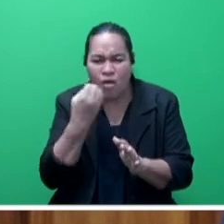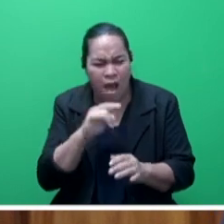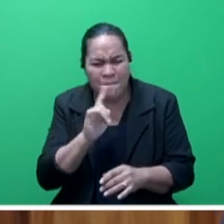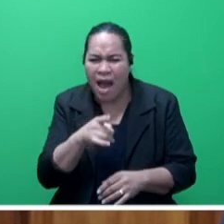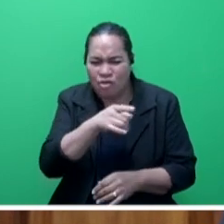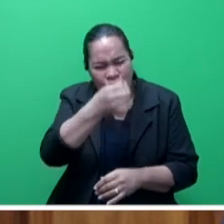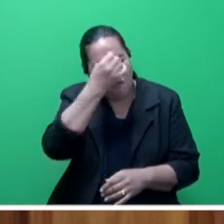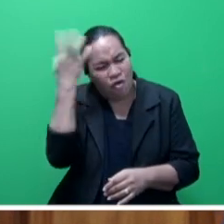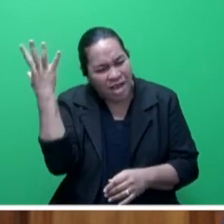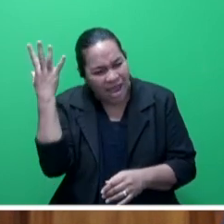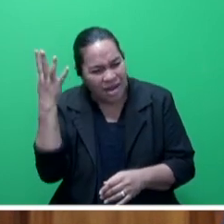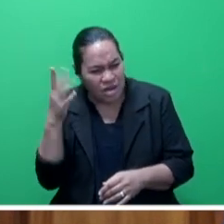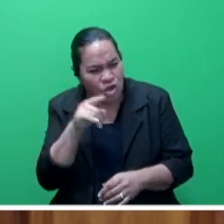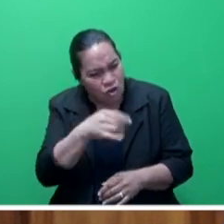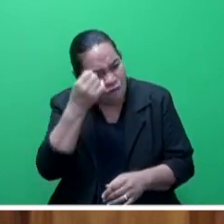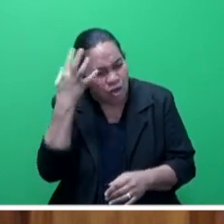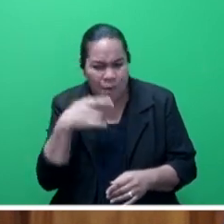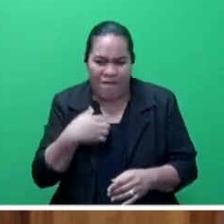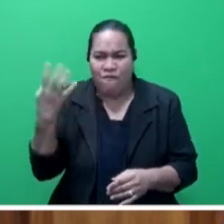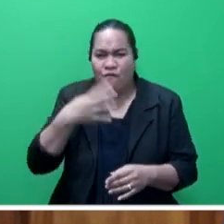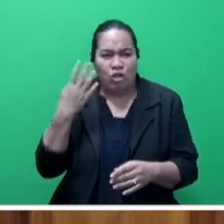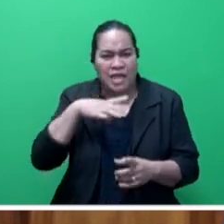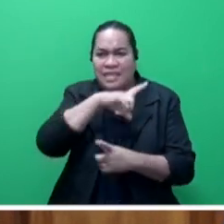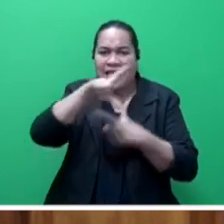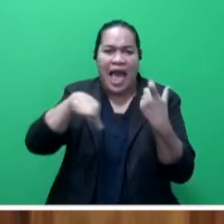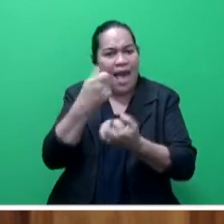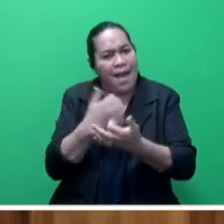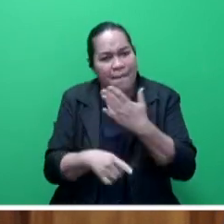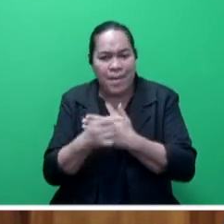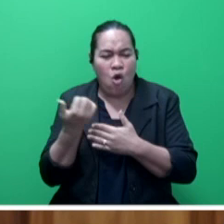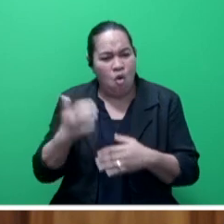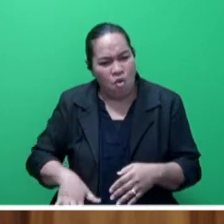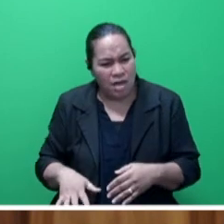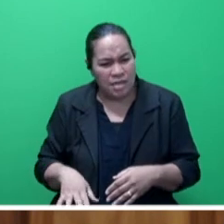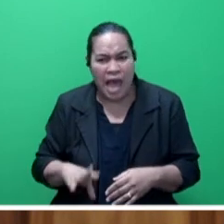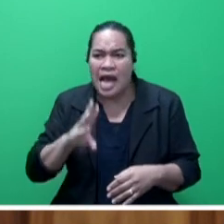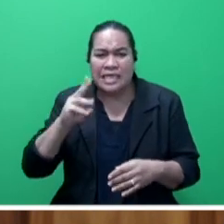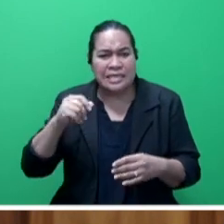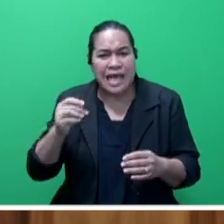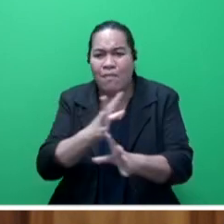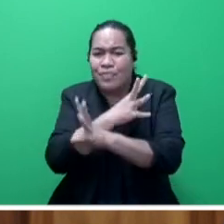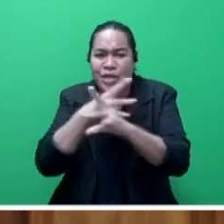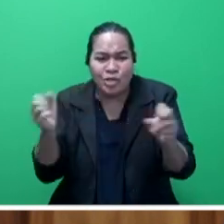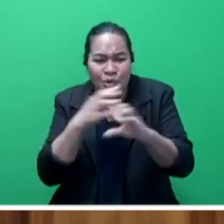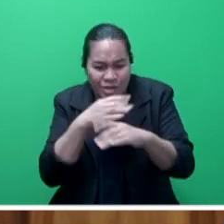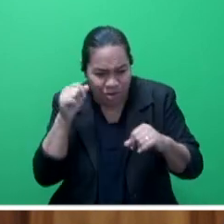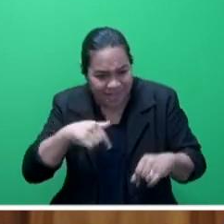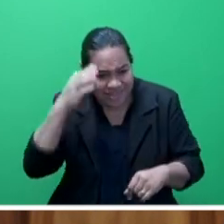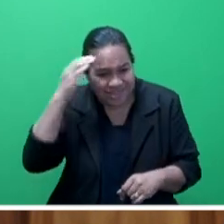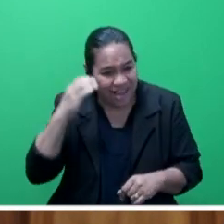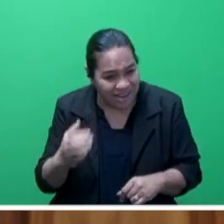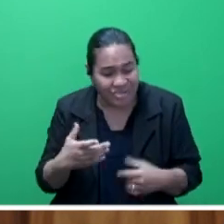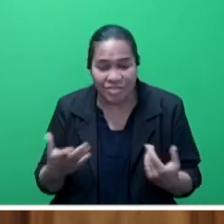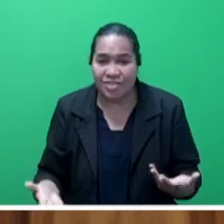forget that we've gone through 14 cyclones, Honorable Speaker, and some of which has caused such irreparable damage to this country. And